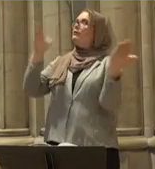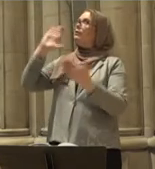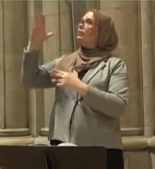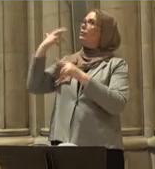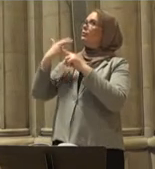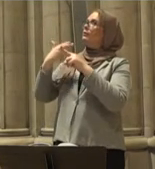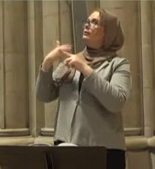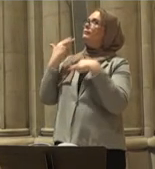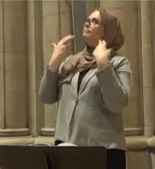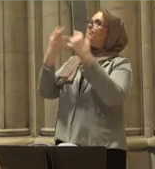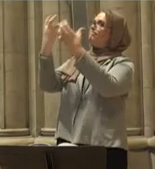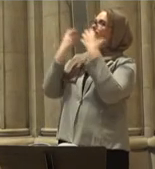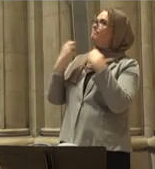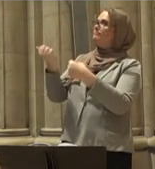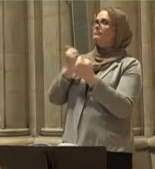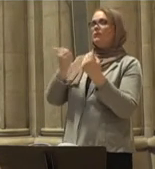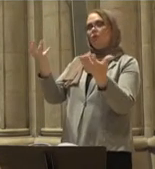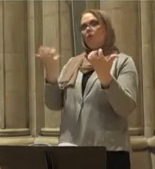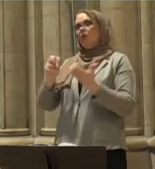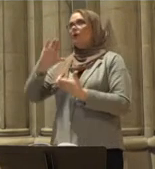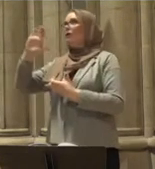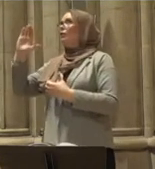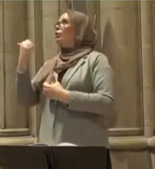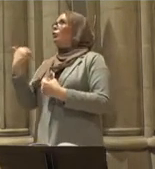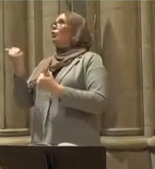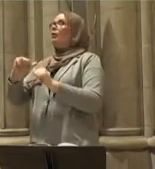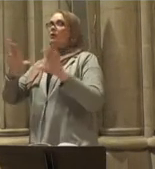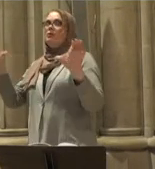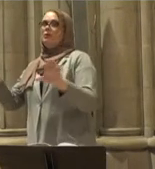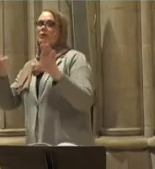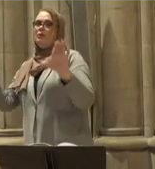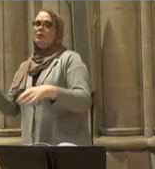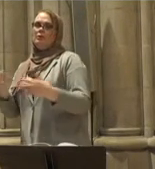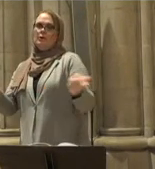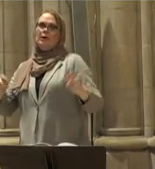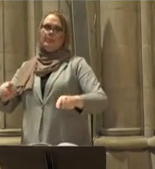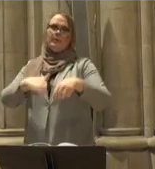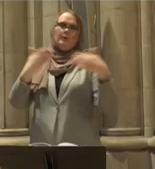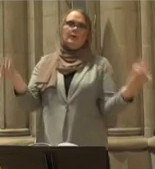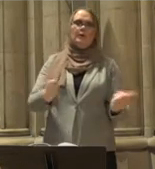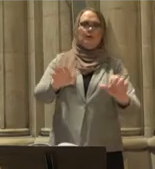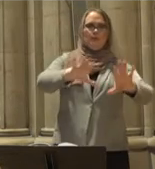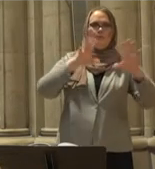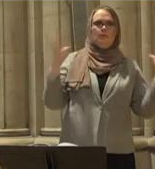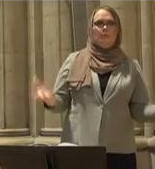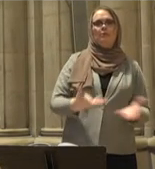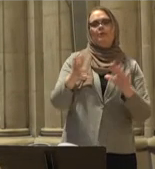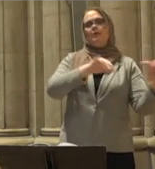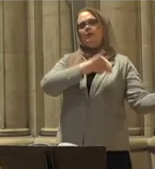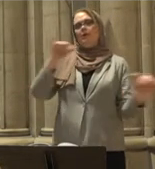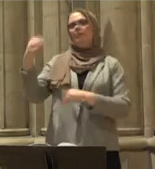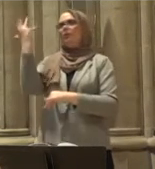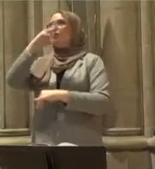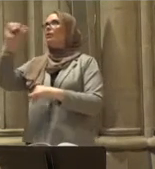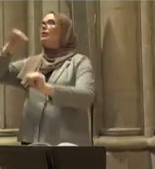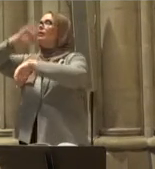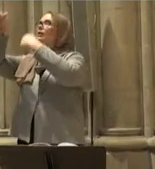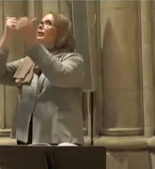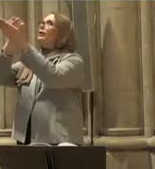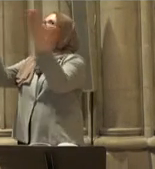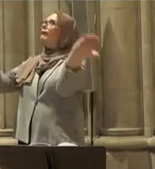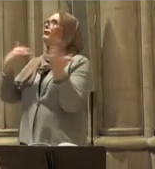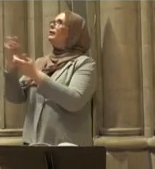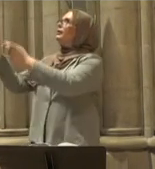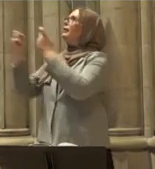name. Thy kingdom come, thy will be done, on earth as it is in heaven. Give us this